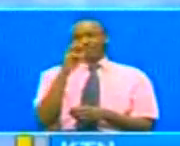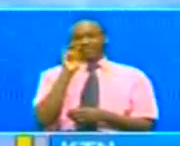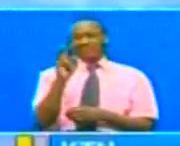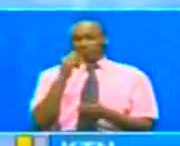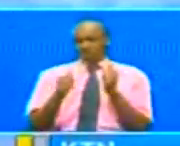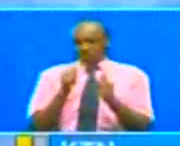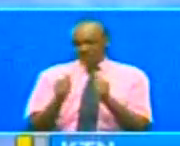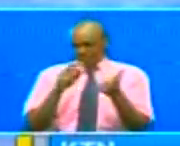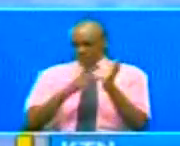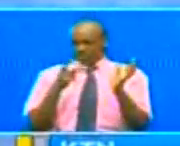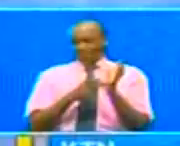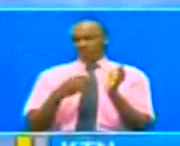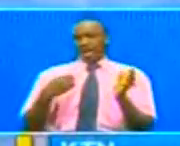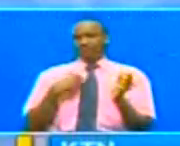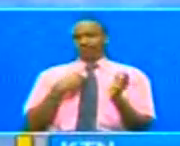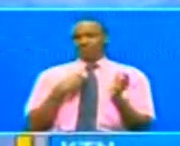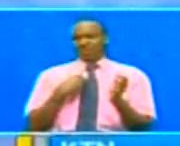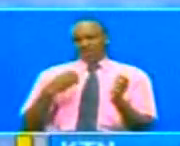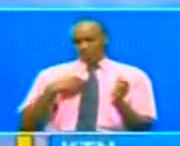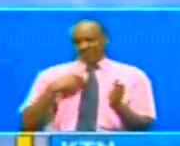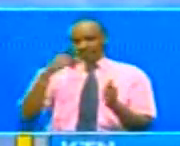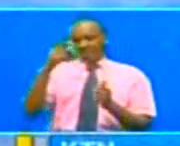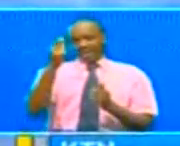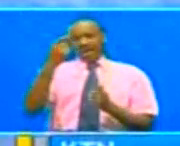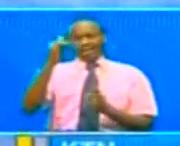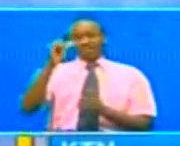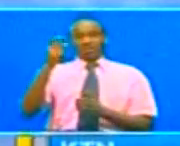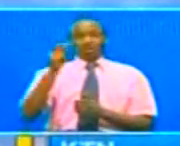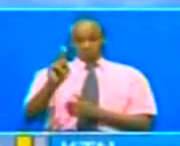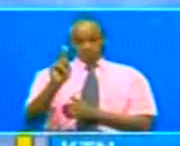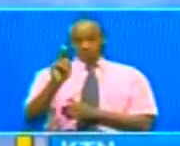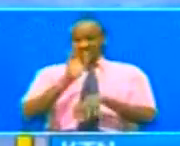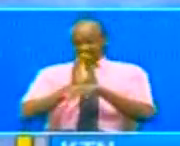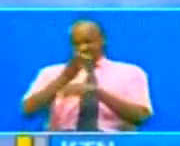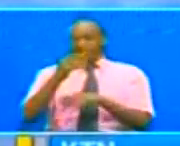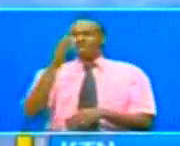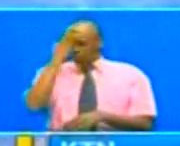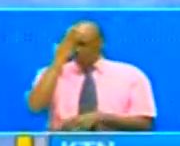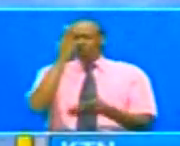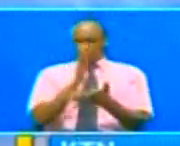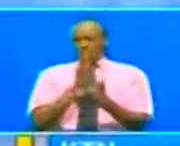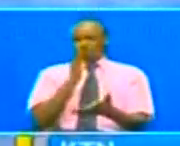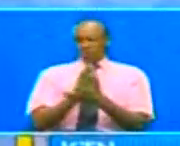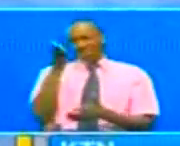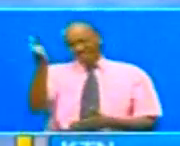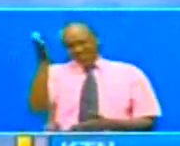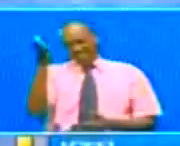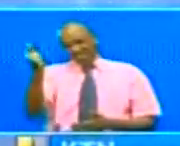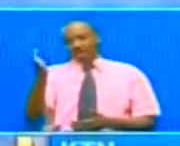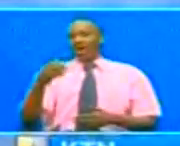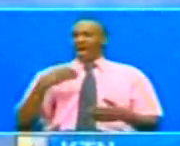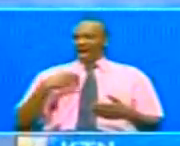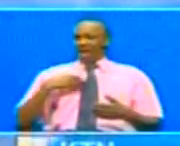this project that was written under Katito Parish, and I know for sure that in Katito, there is no